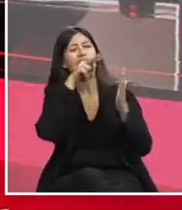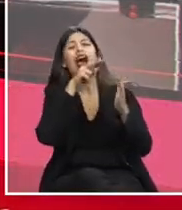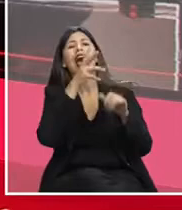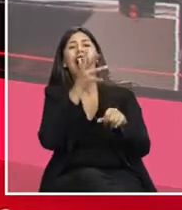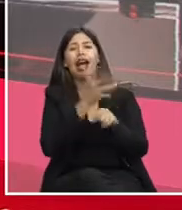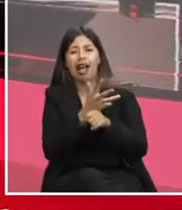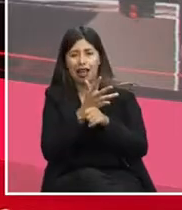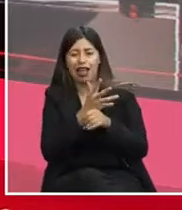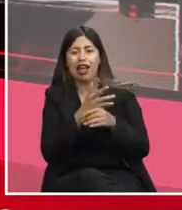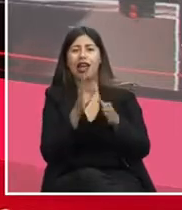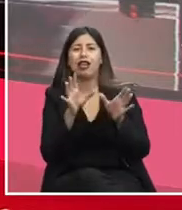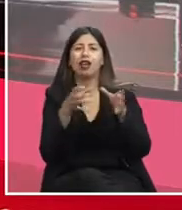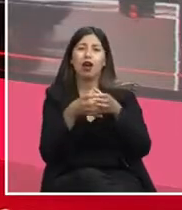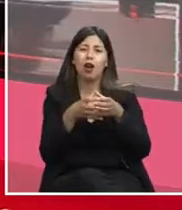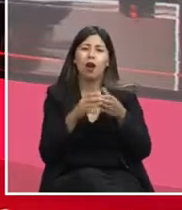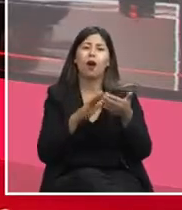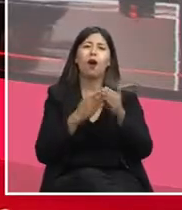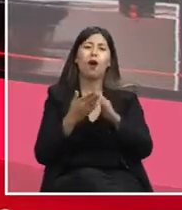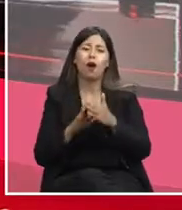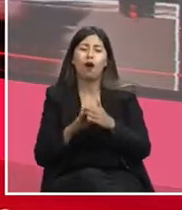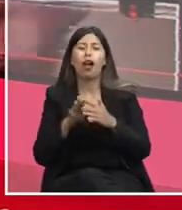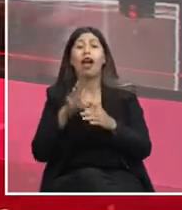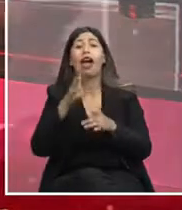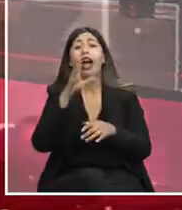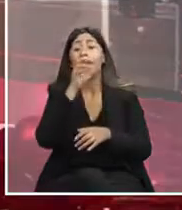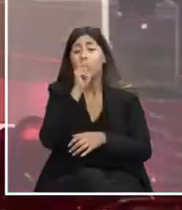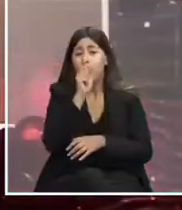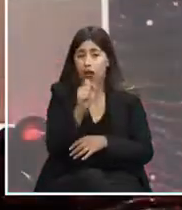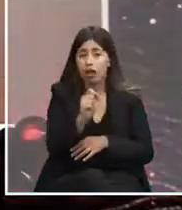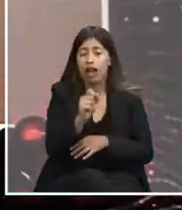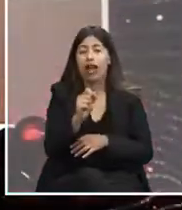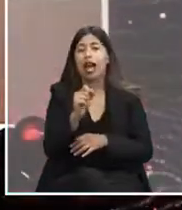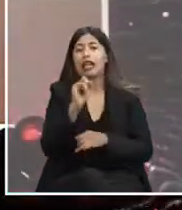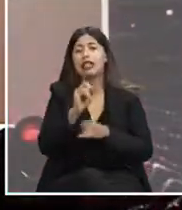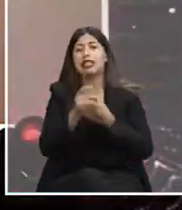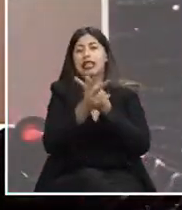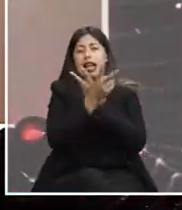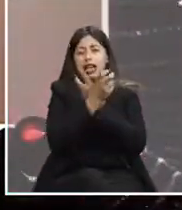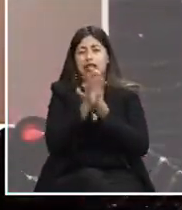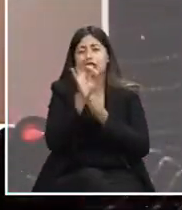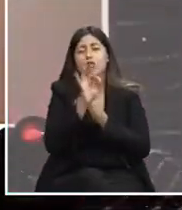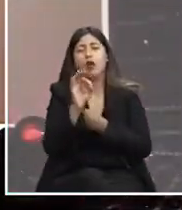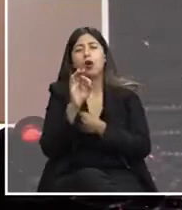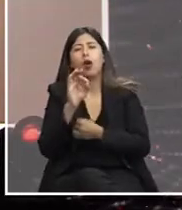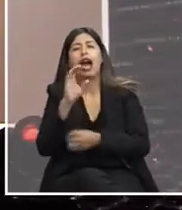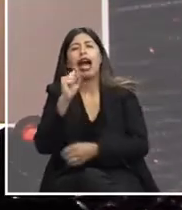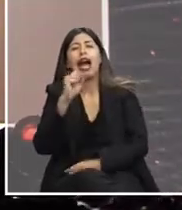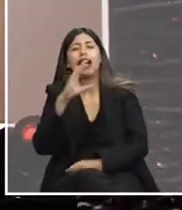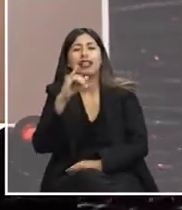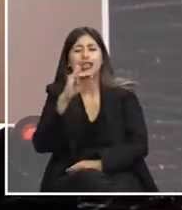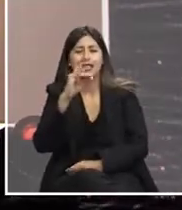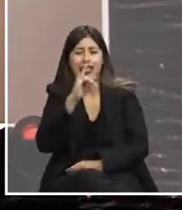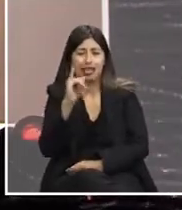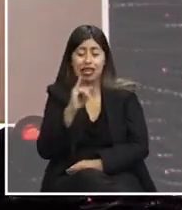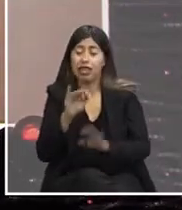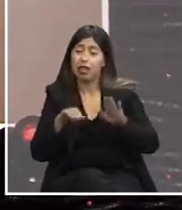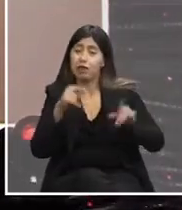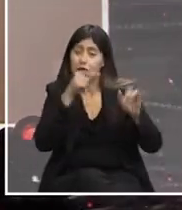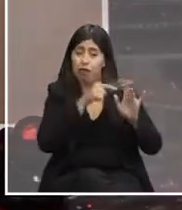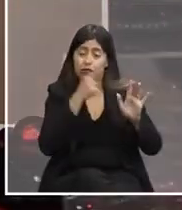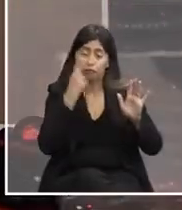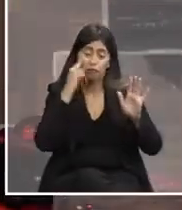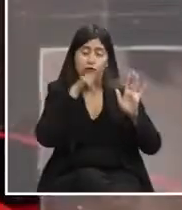metal toxicity. So depending on what's there, they can start to say something about how clean their waters are and how good they are to